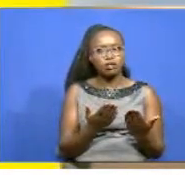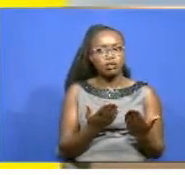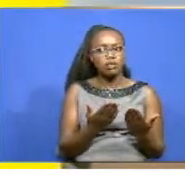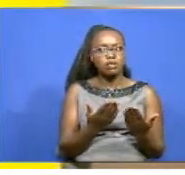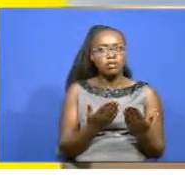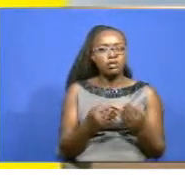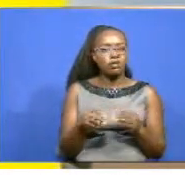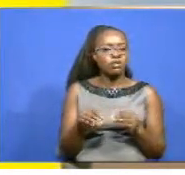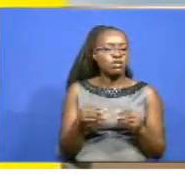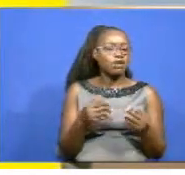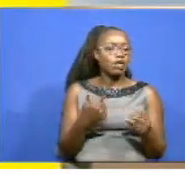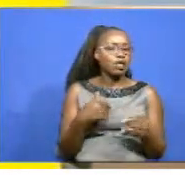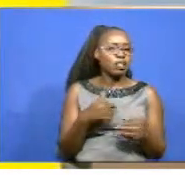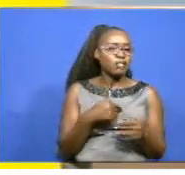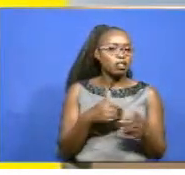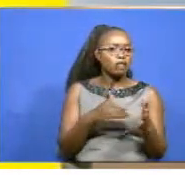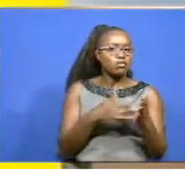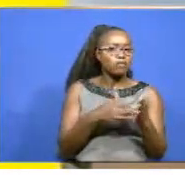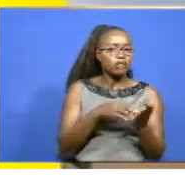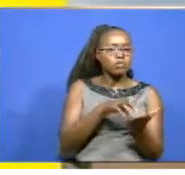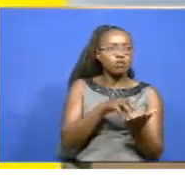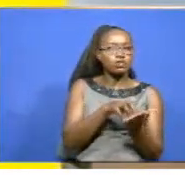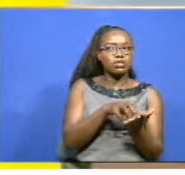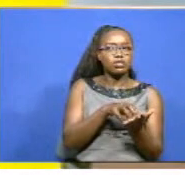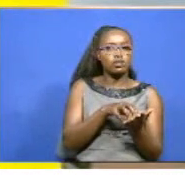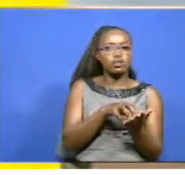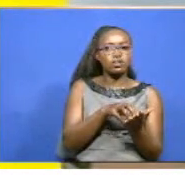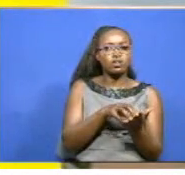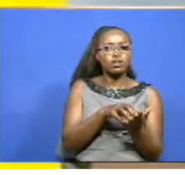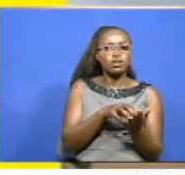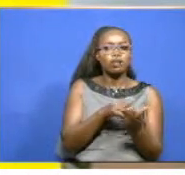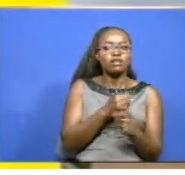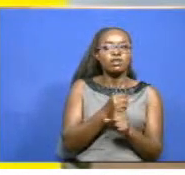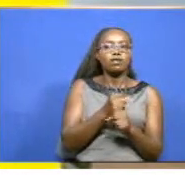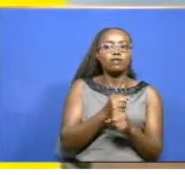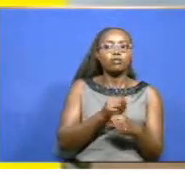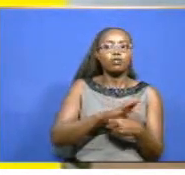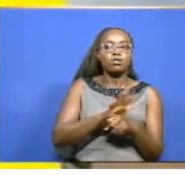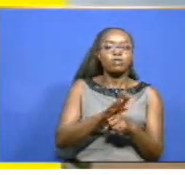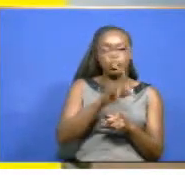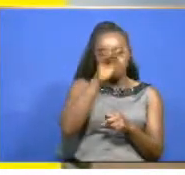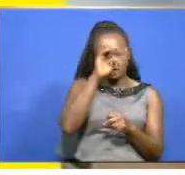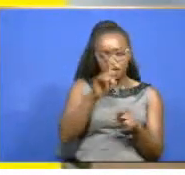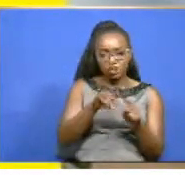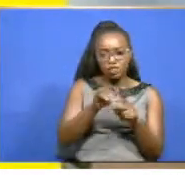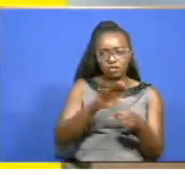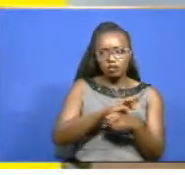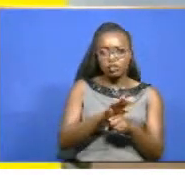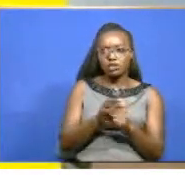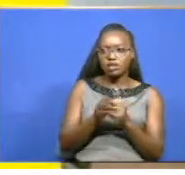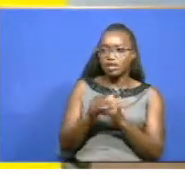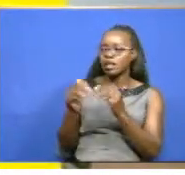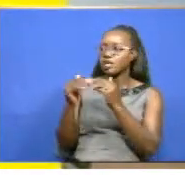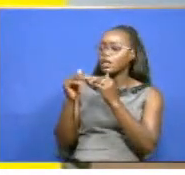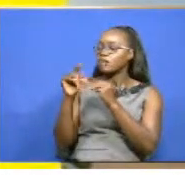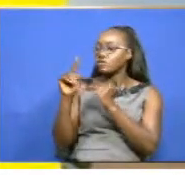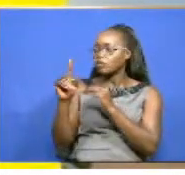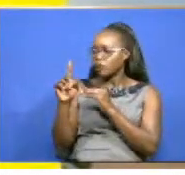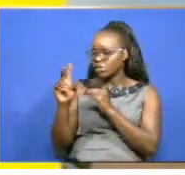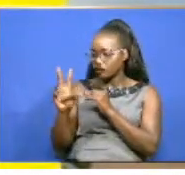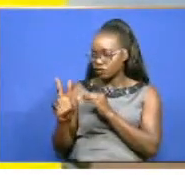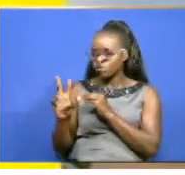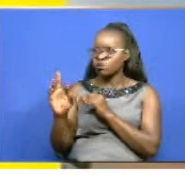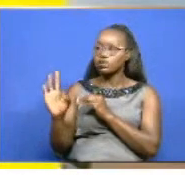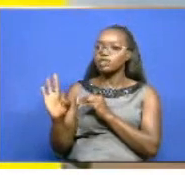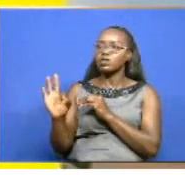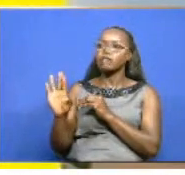very vulnerable position in dealing with a pandemic as serious as COVID-19? You see, we have got level 1, level 2, level 3, level